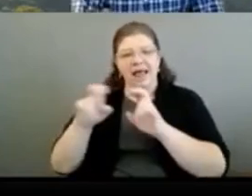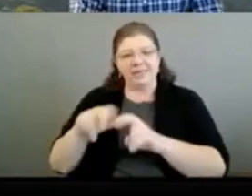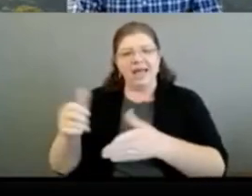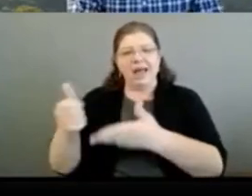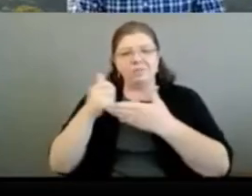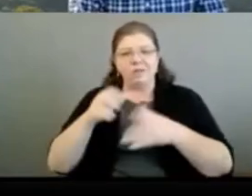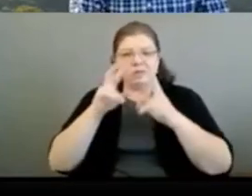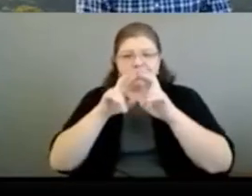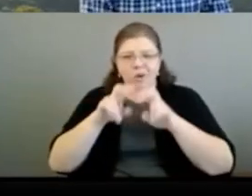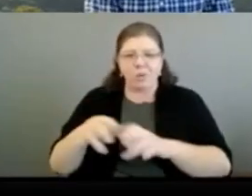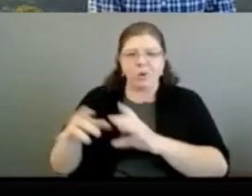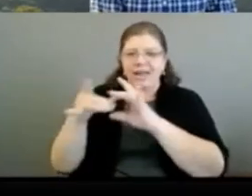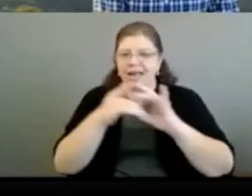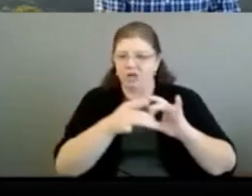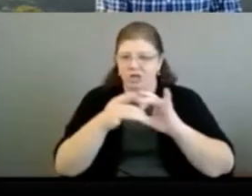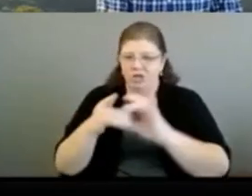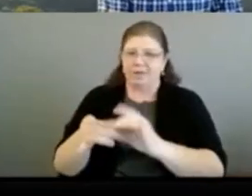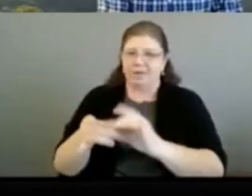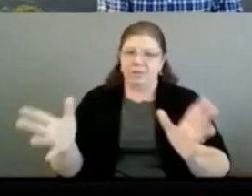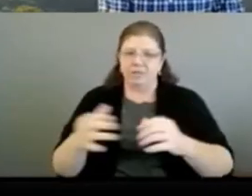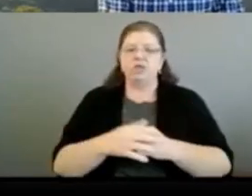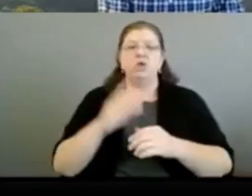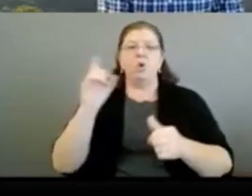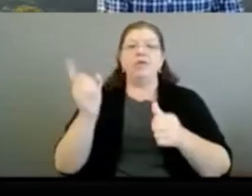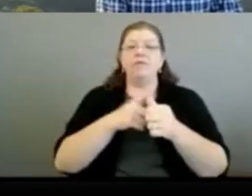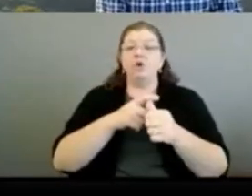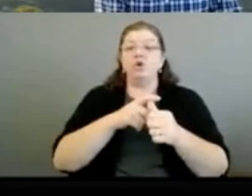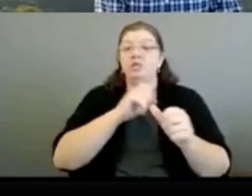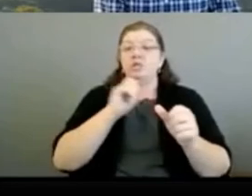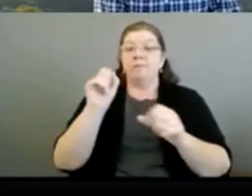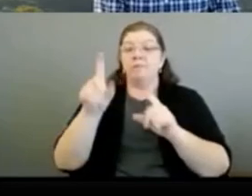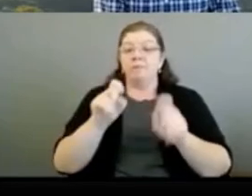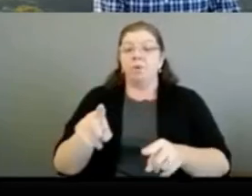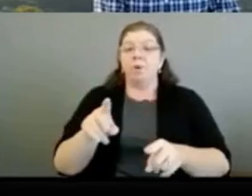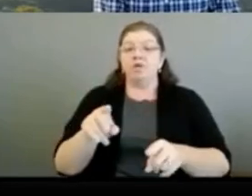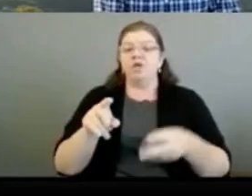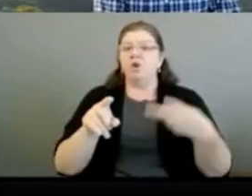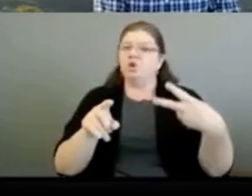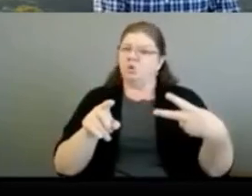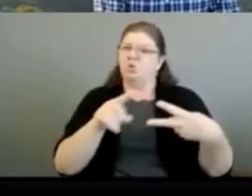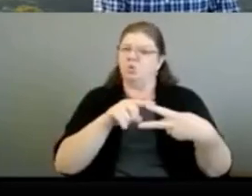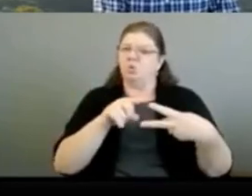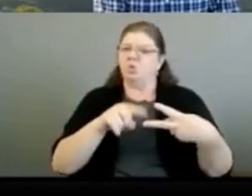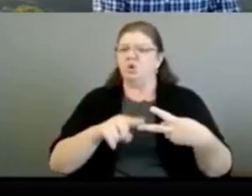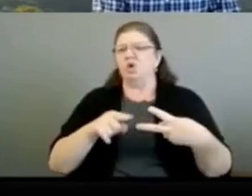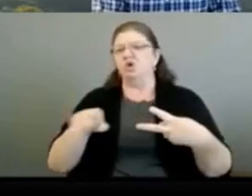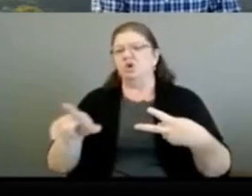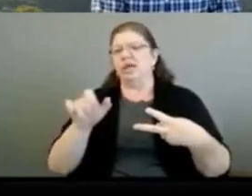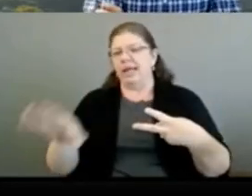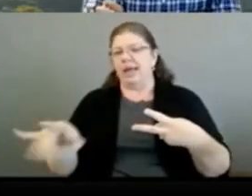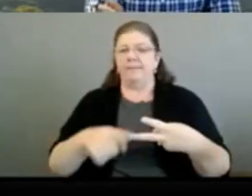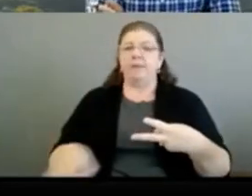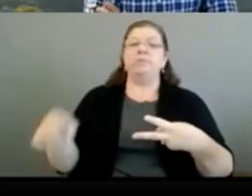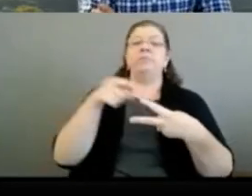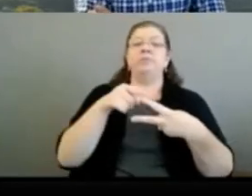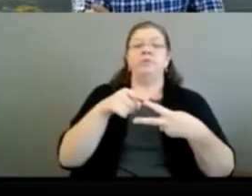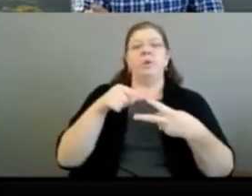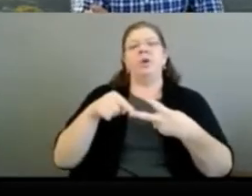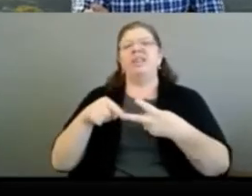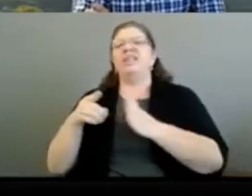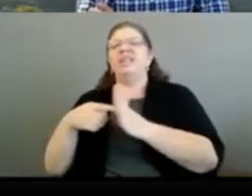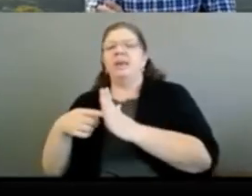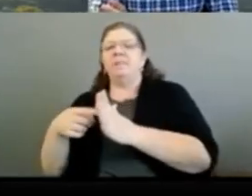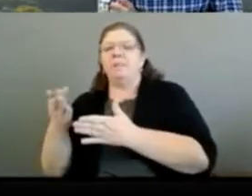the first poll question of two, there's another one during the lab part, the demo part,